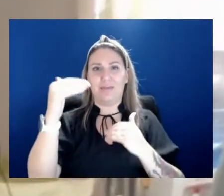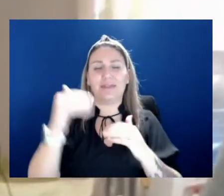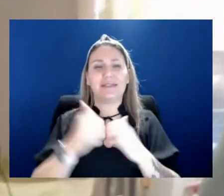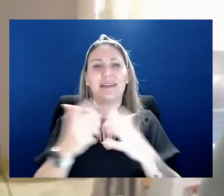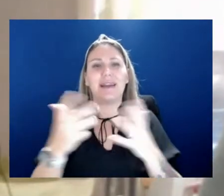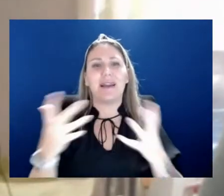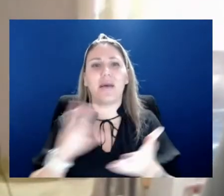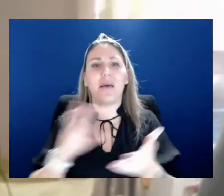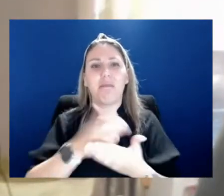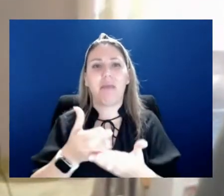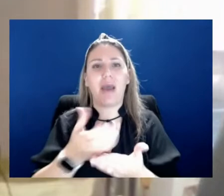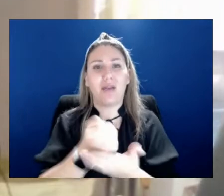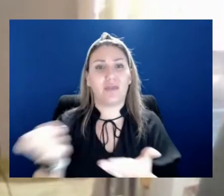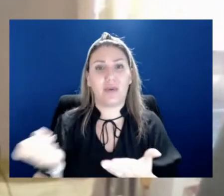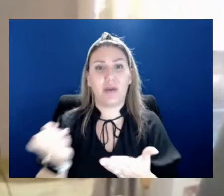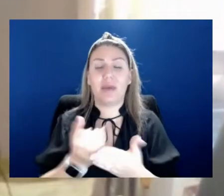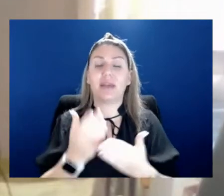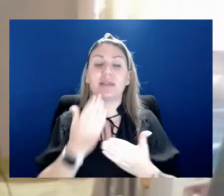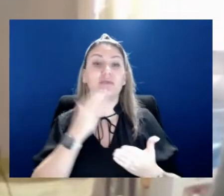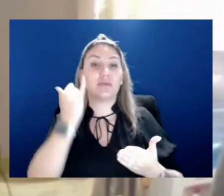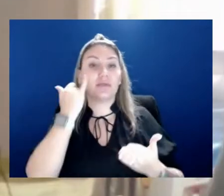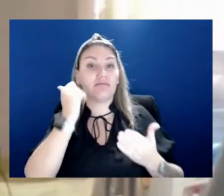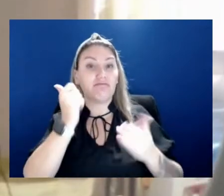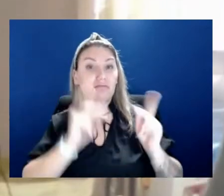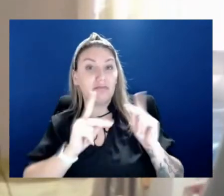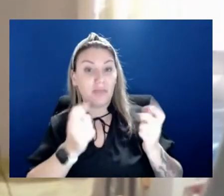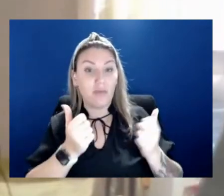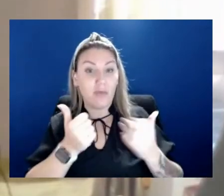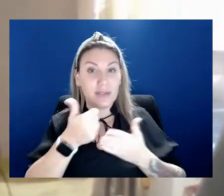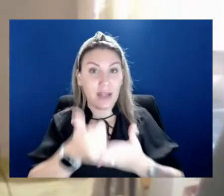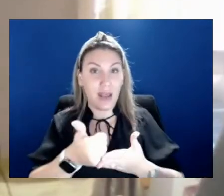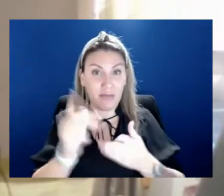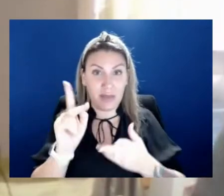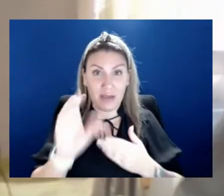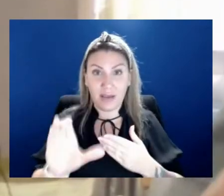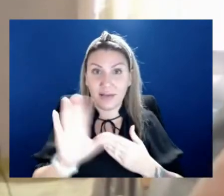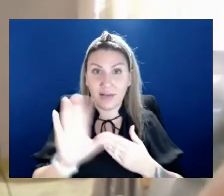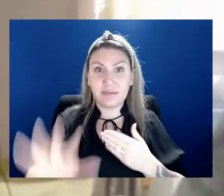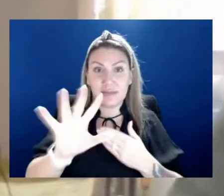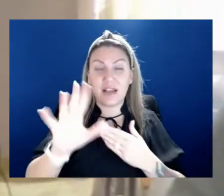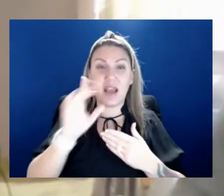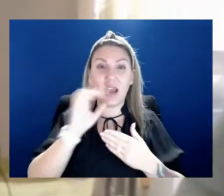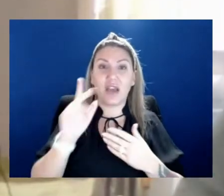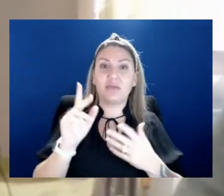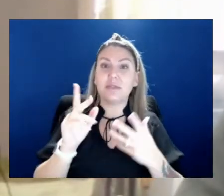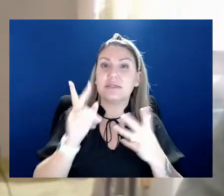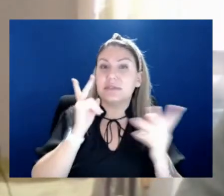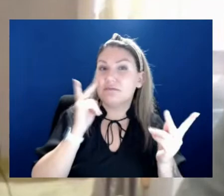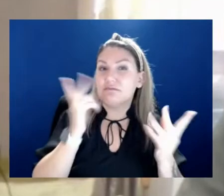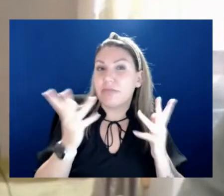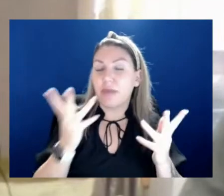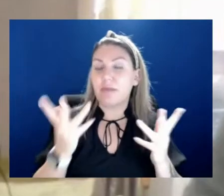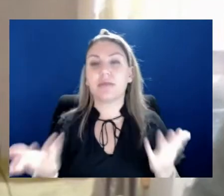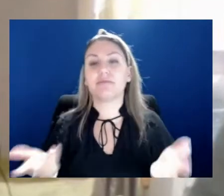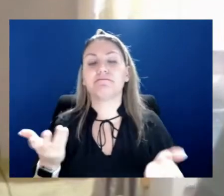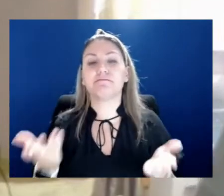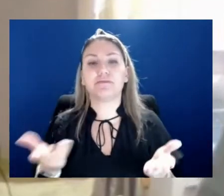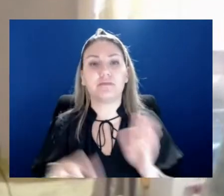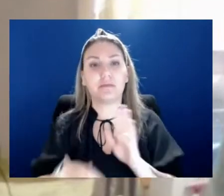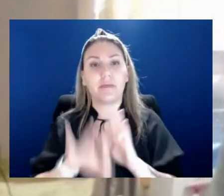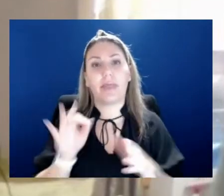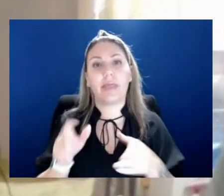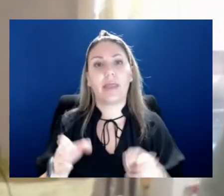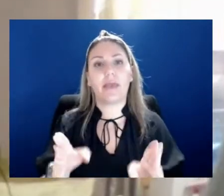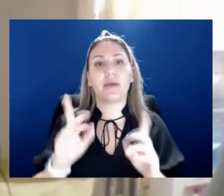equipment. So if people do want to help in Kansas City around, I would look at maybe finding a way